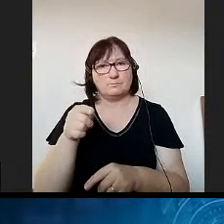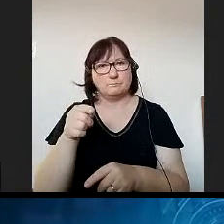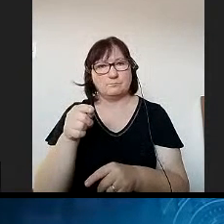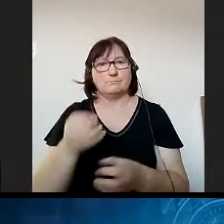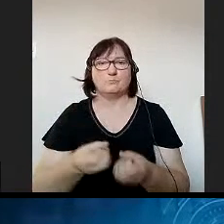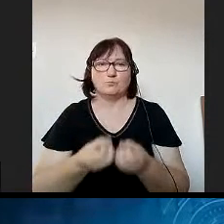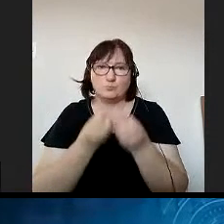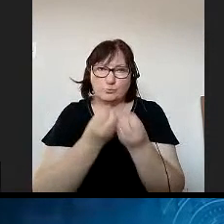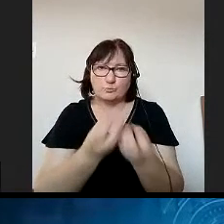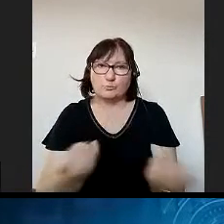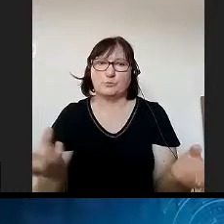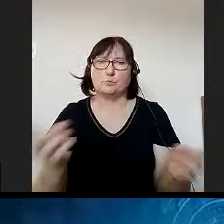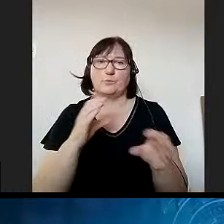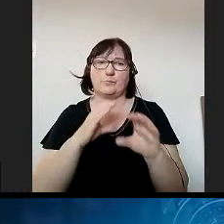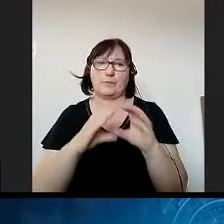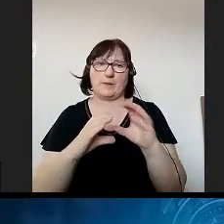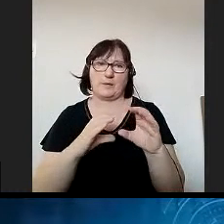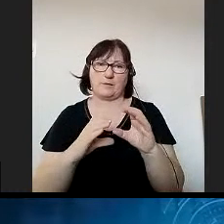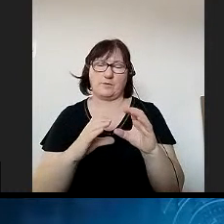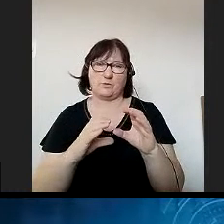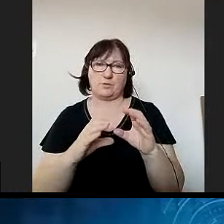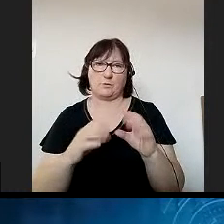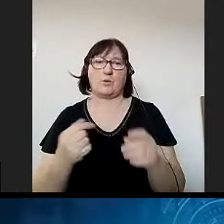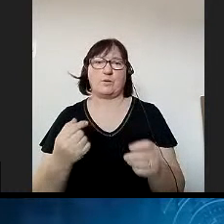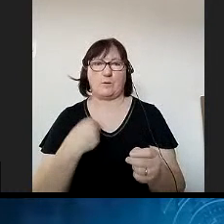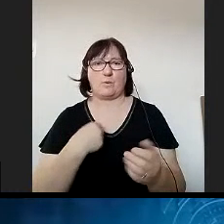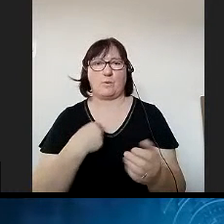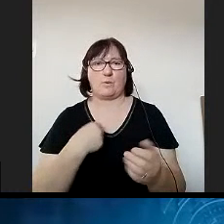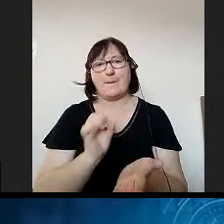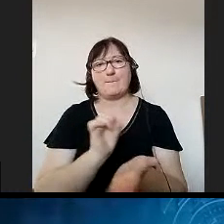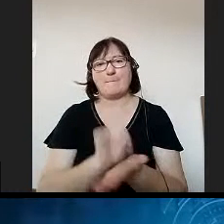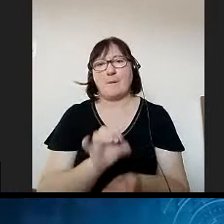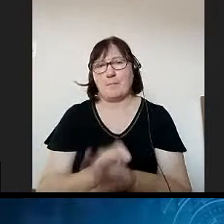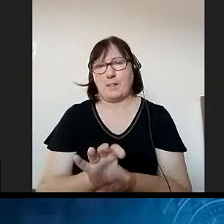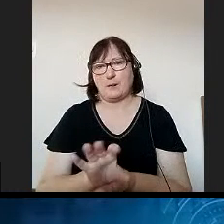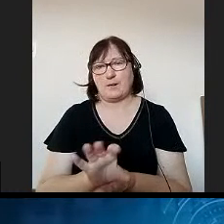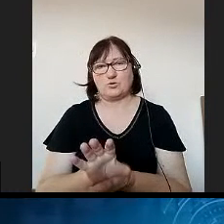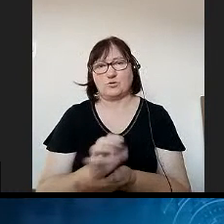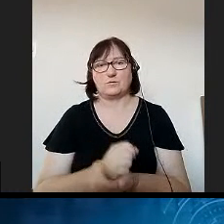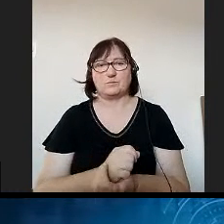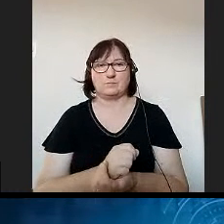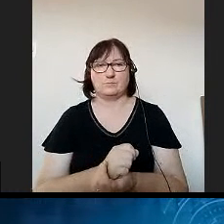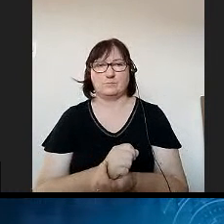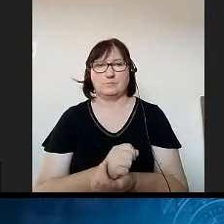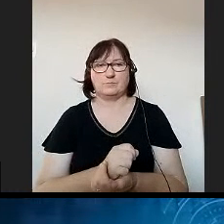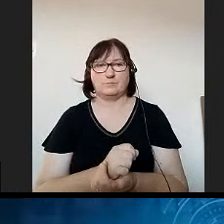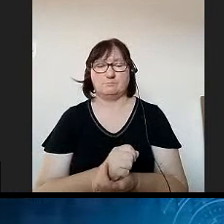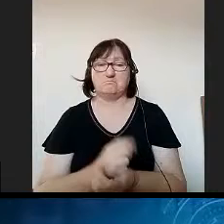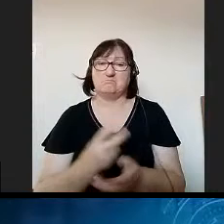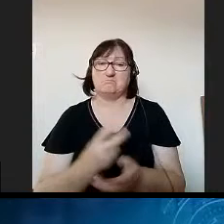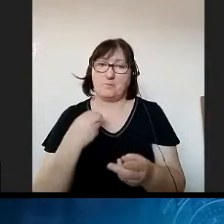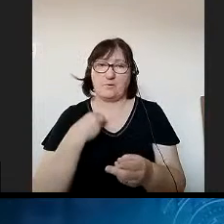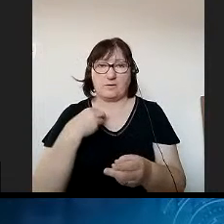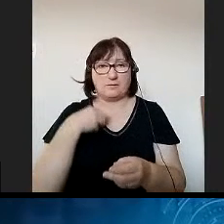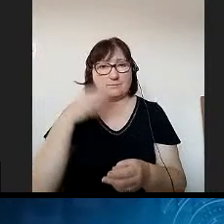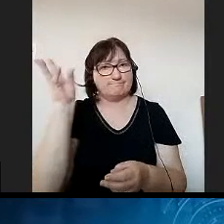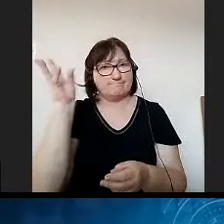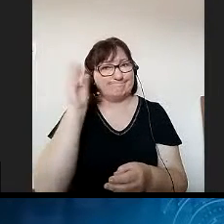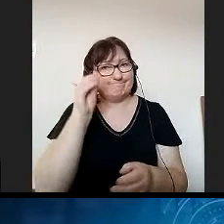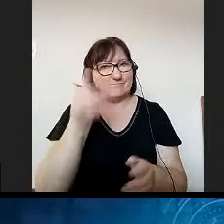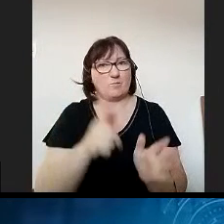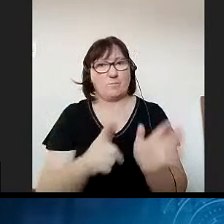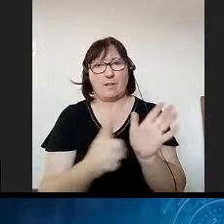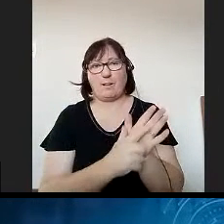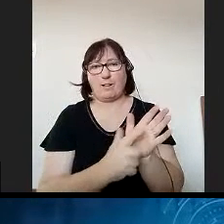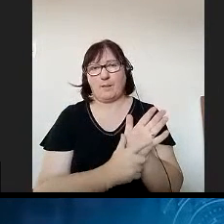we are able to publish. Maybe we can find out from our legal colleagues, and then we will